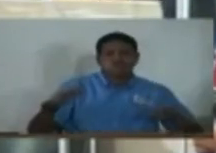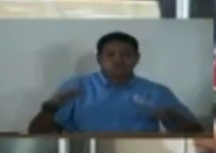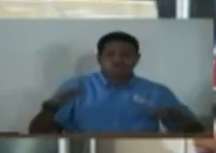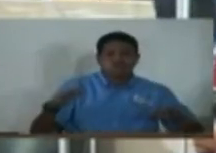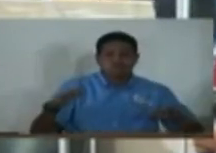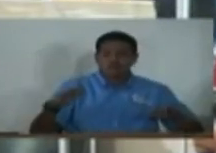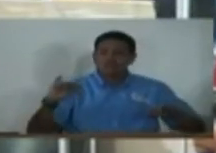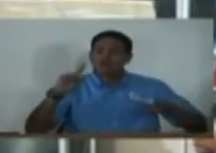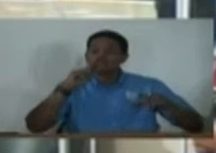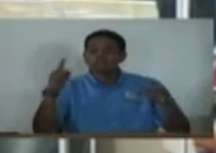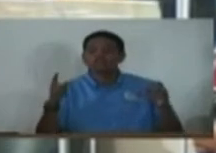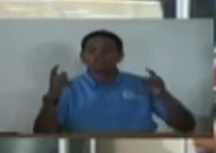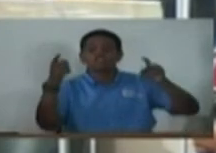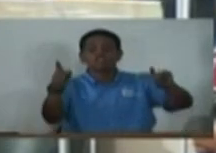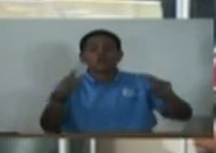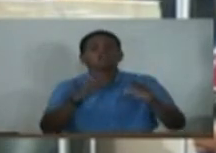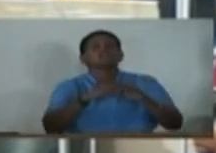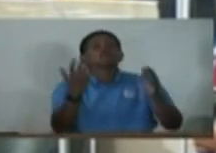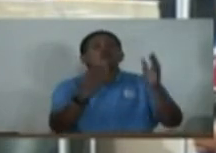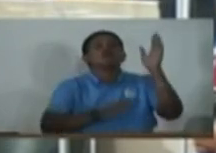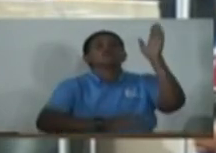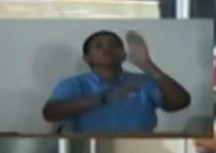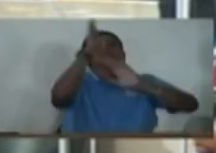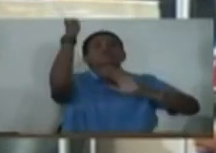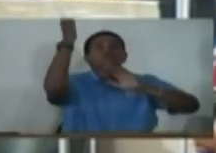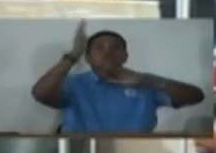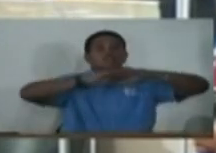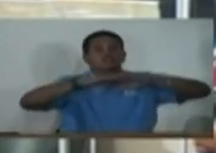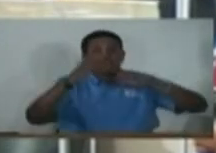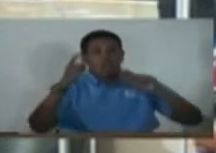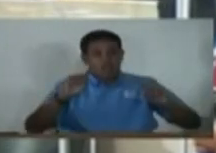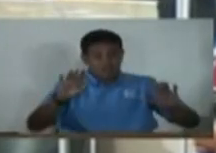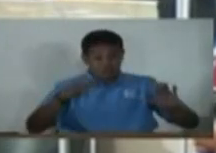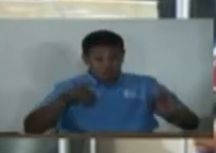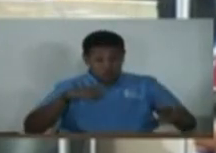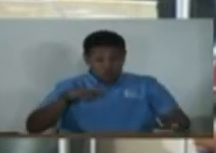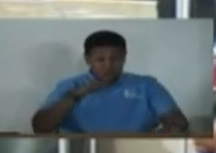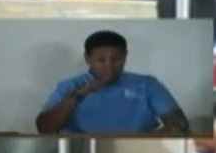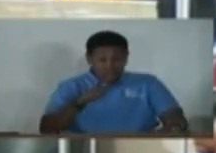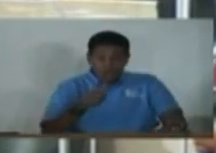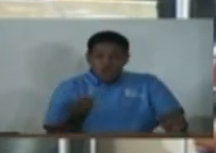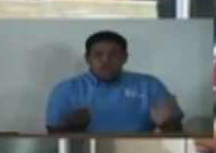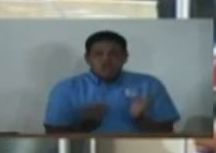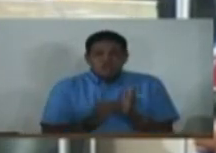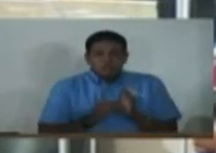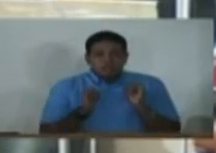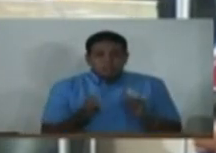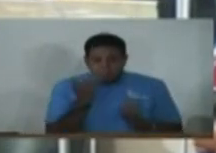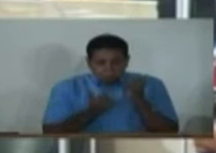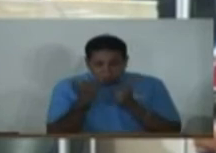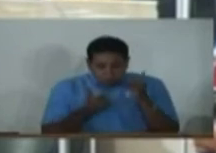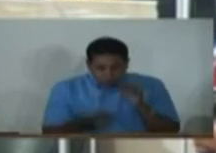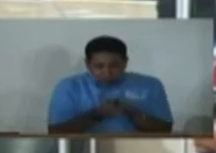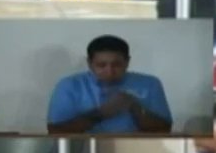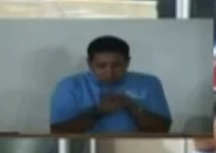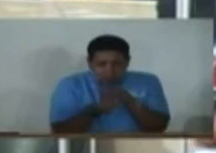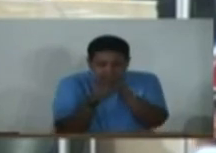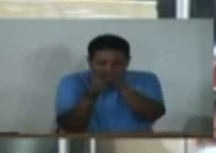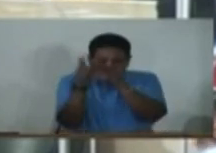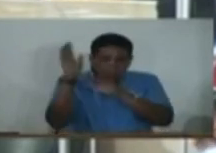that result in spikes. Let us not repeat the mistakes of the